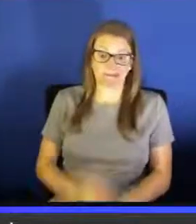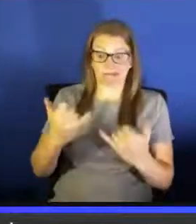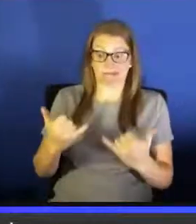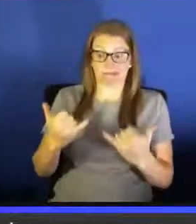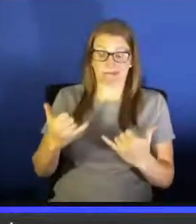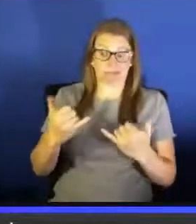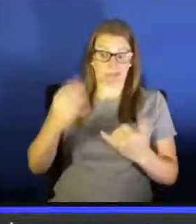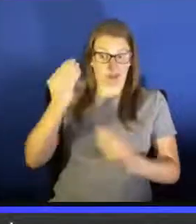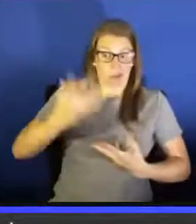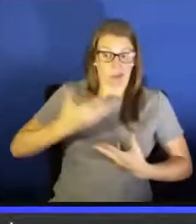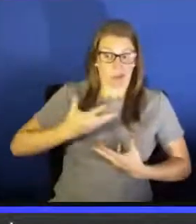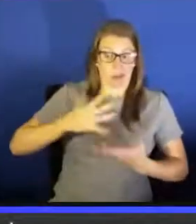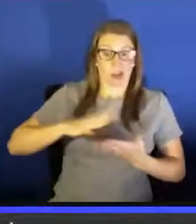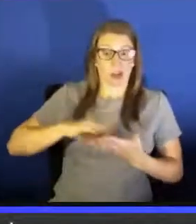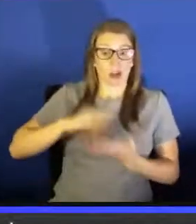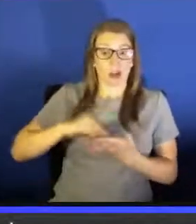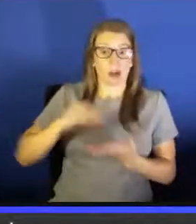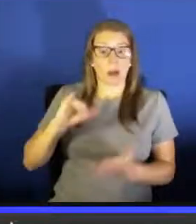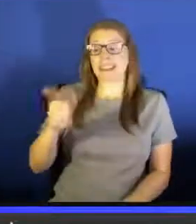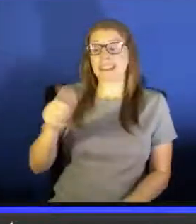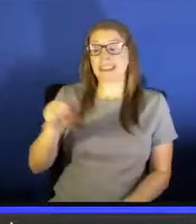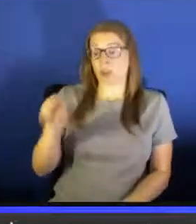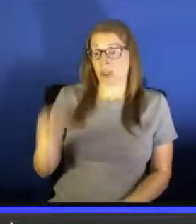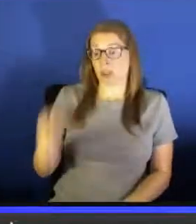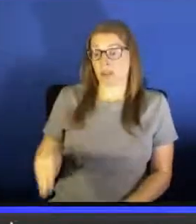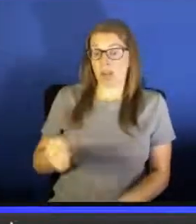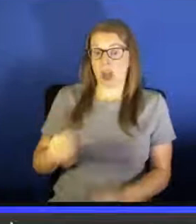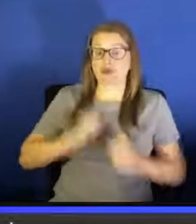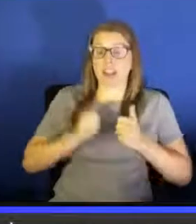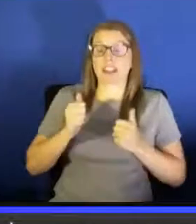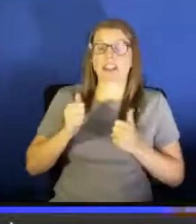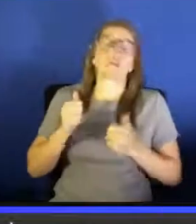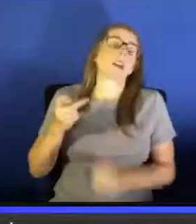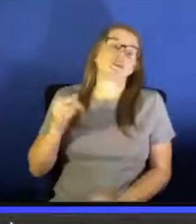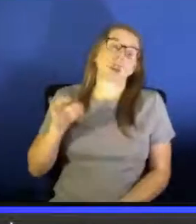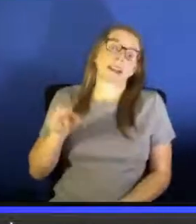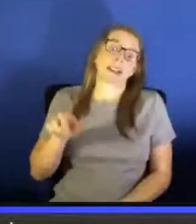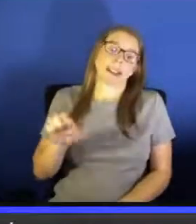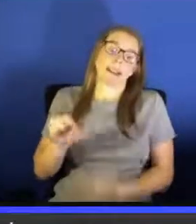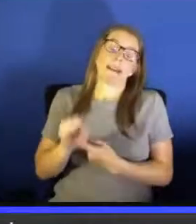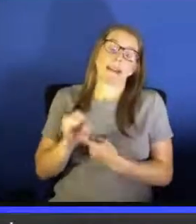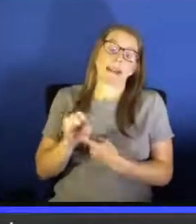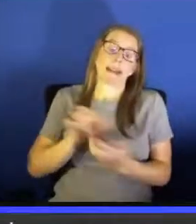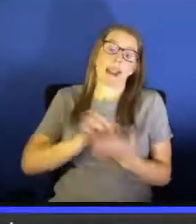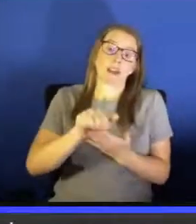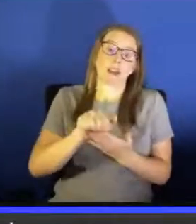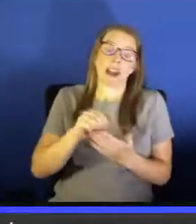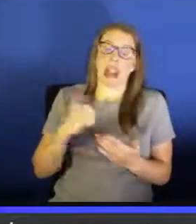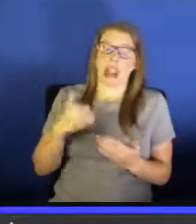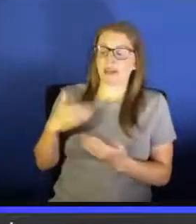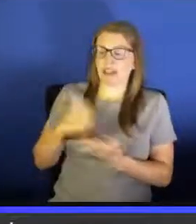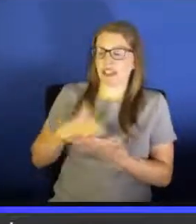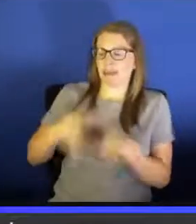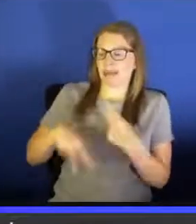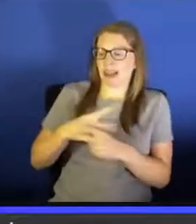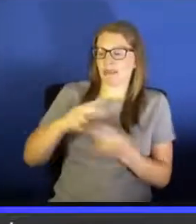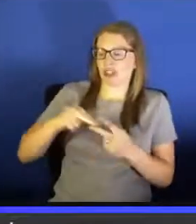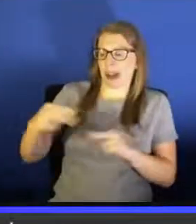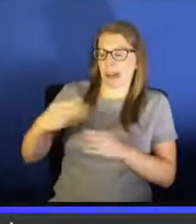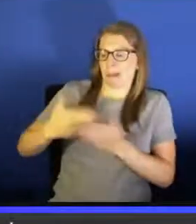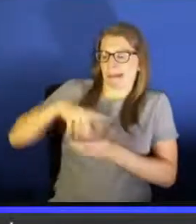information is about 10% of aggressive prostate cancers have some kind of genetic component to them. So a